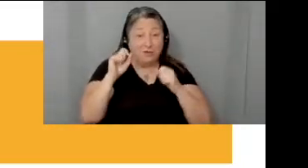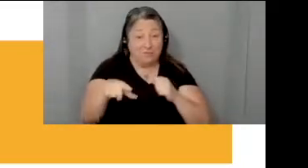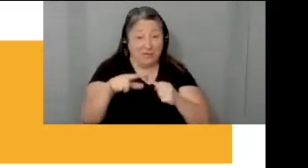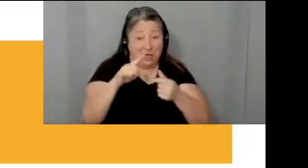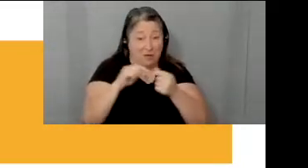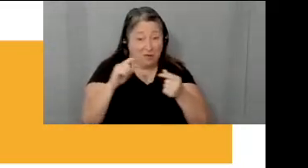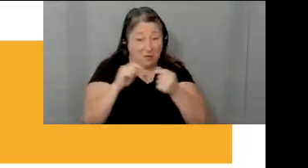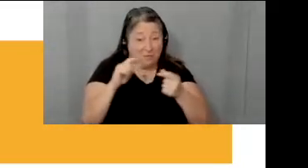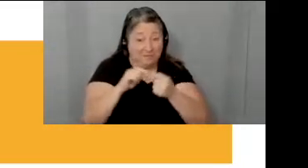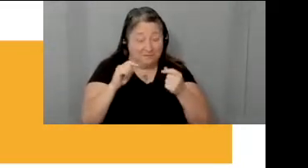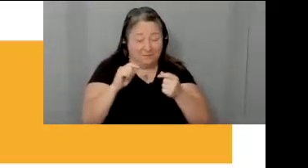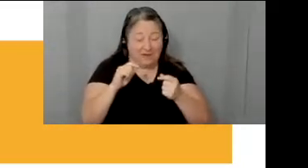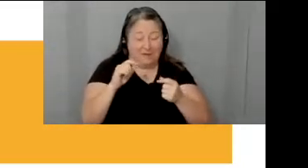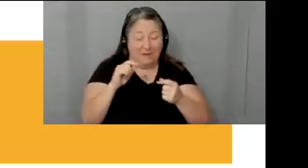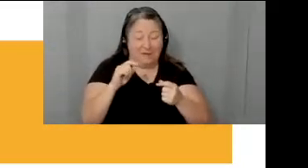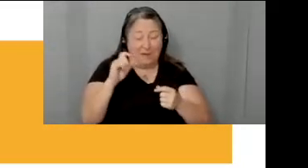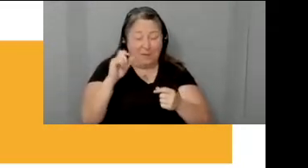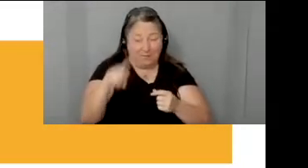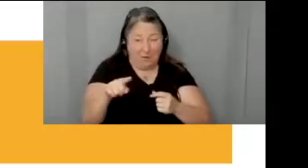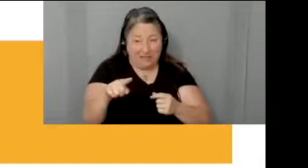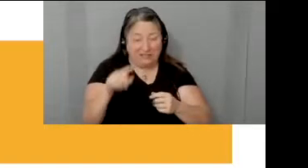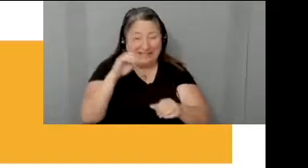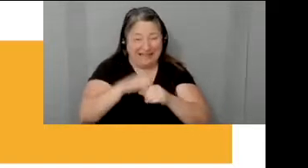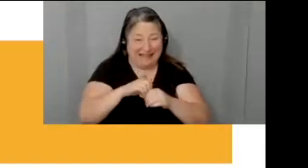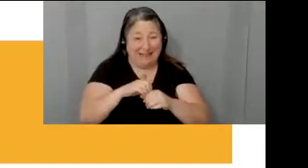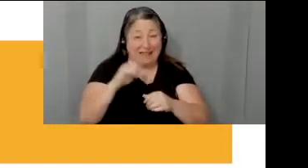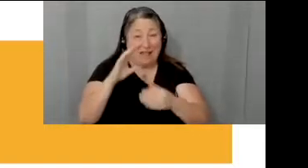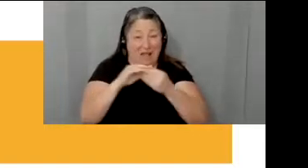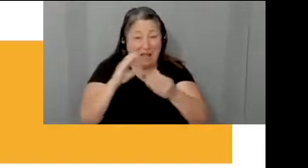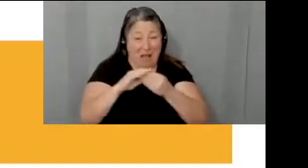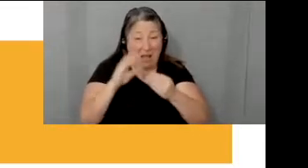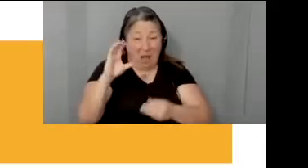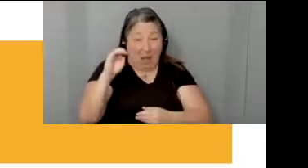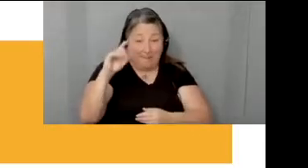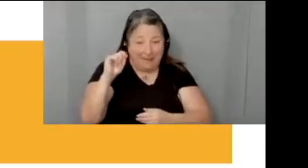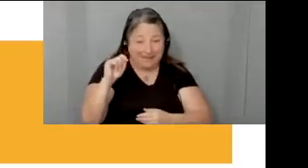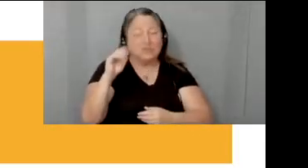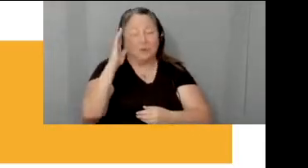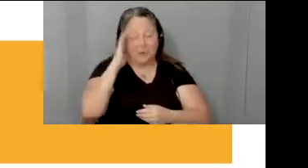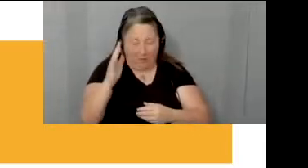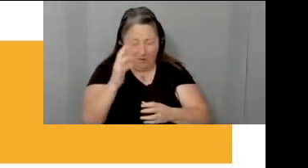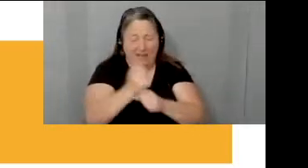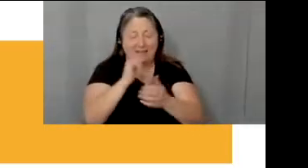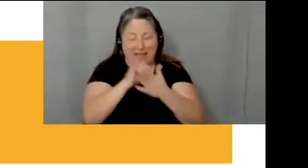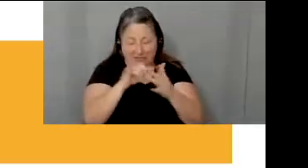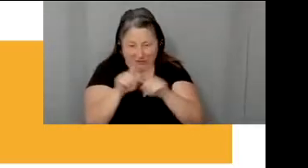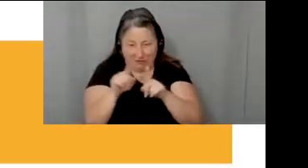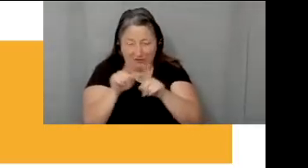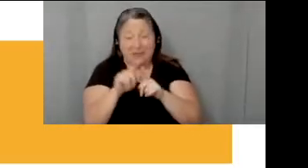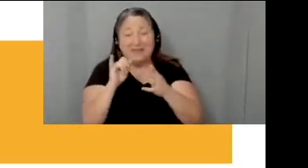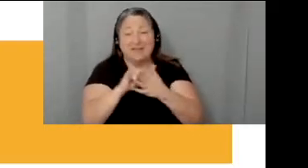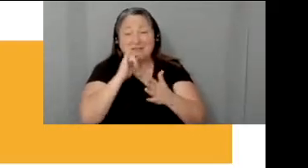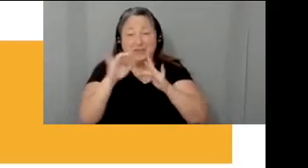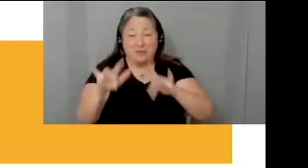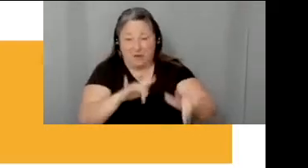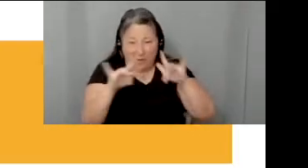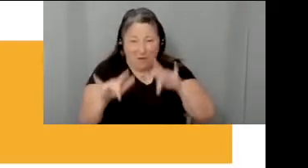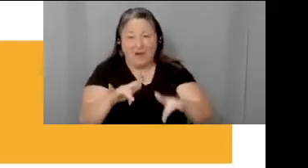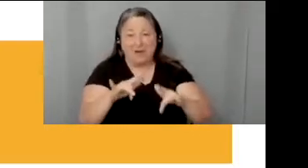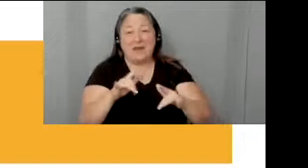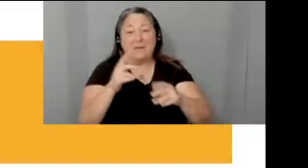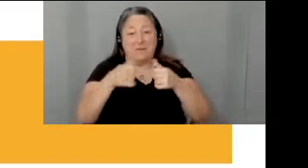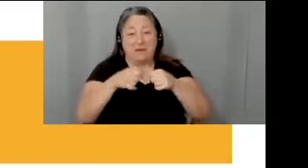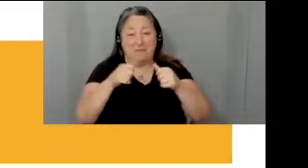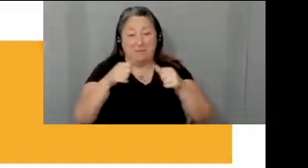too. This webinar is being recorded and will be posted to Respectability's website along with